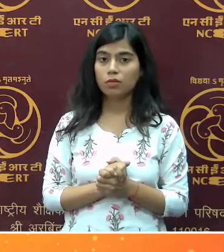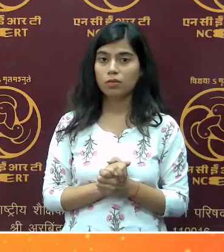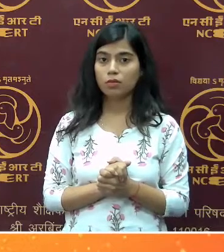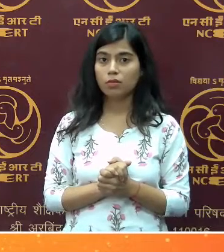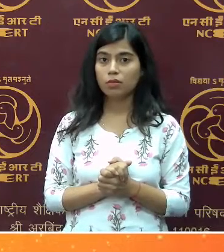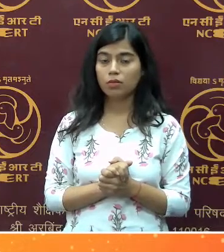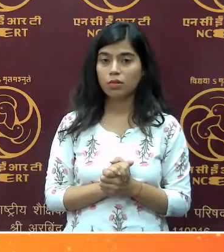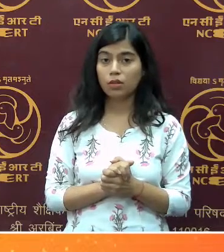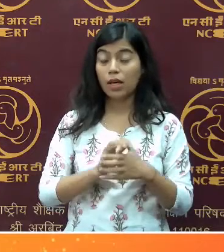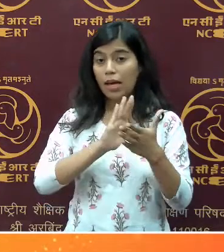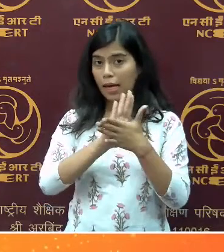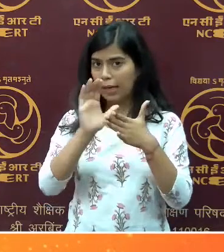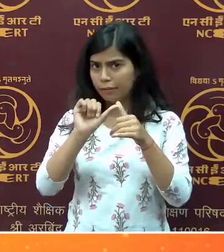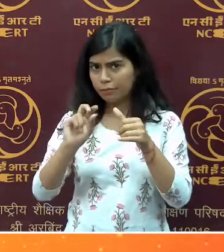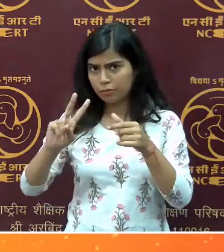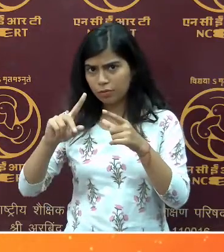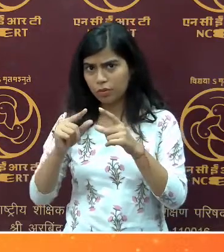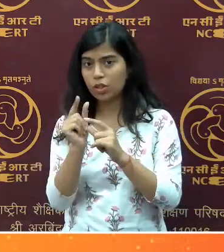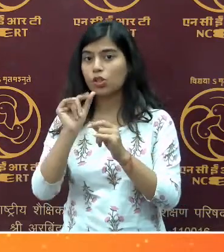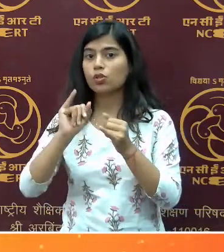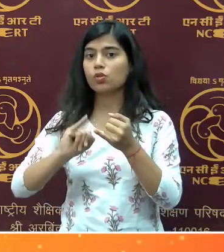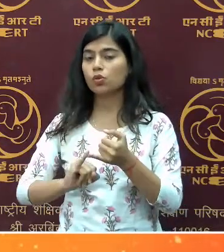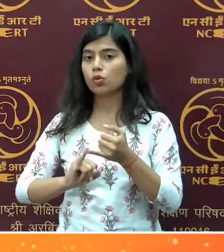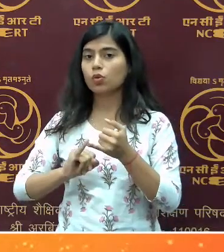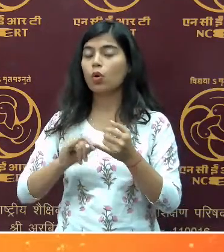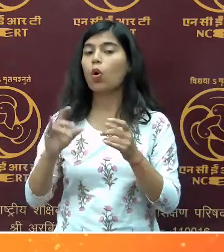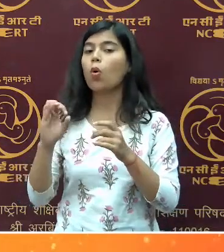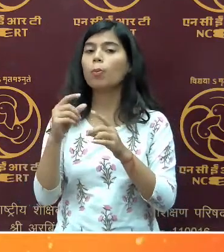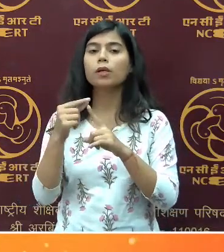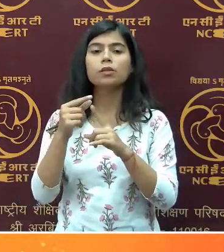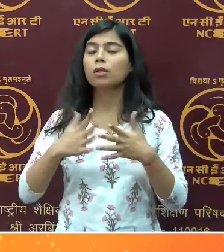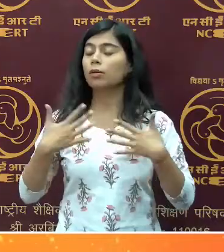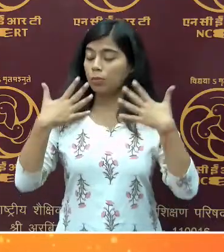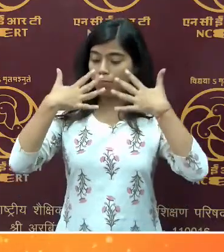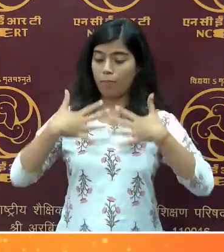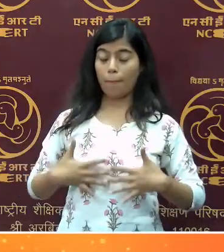habeas corpus, means presenting the body, presenting the person.